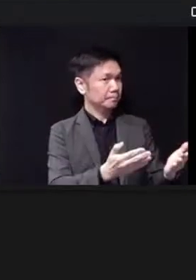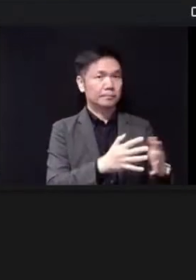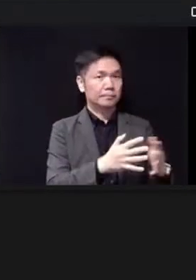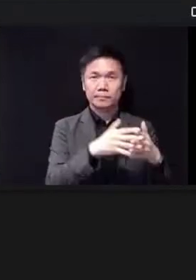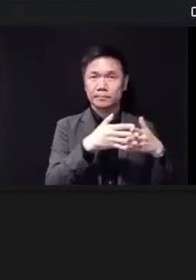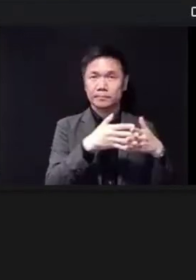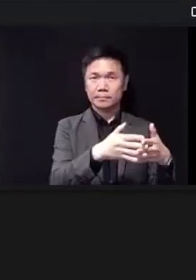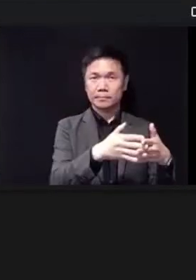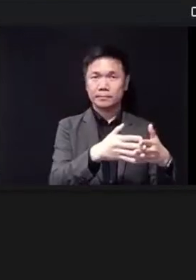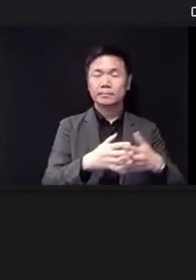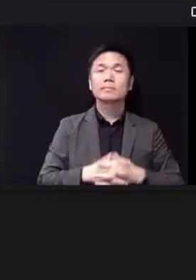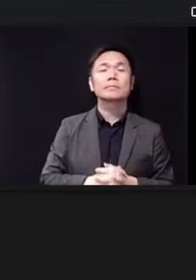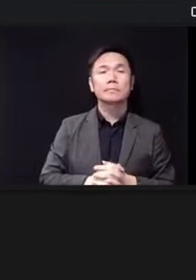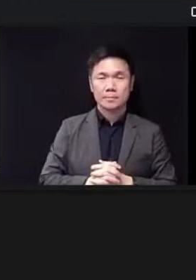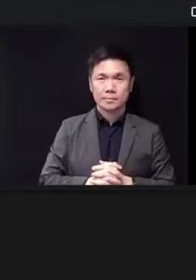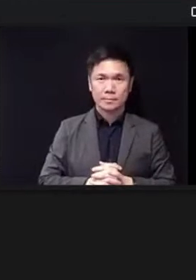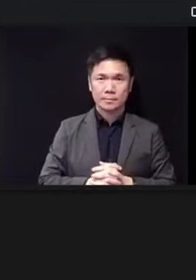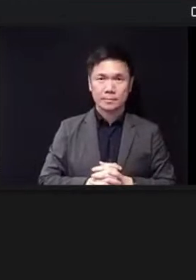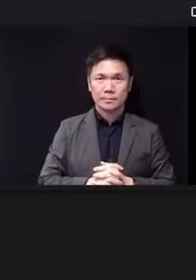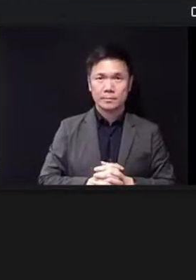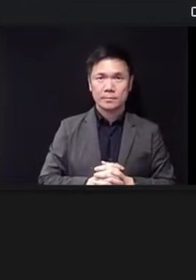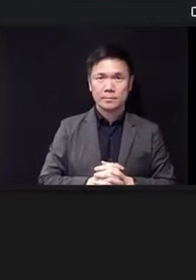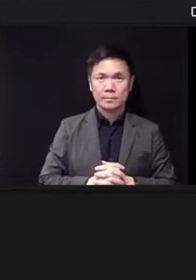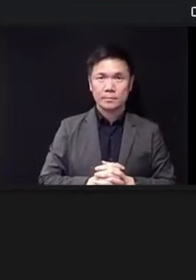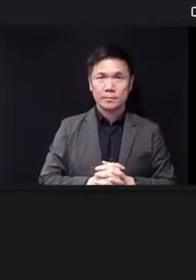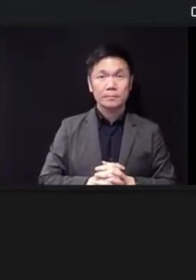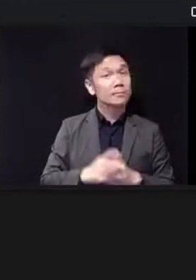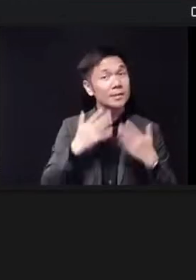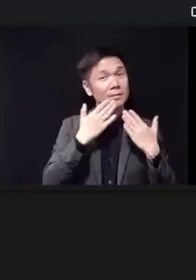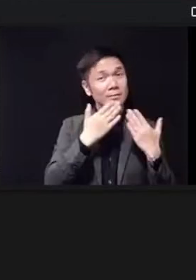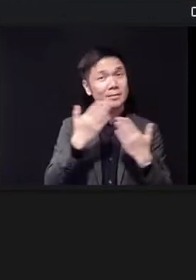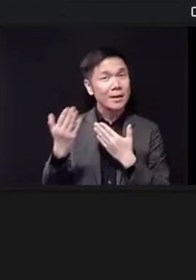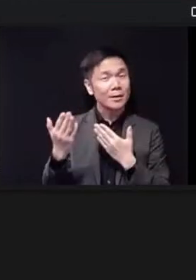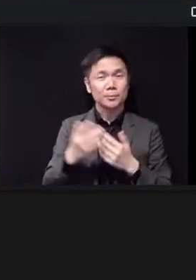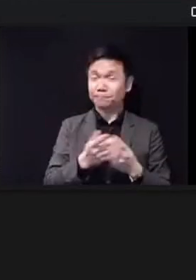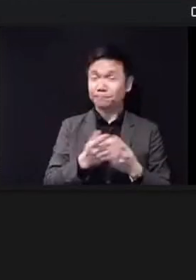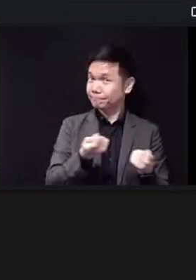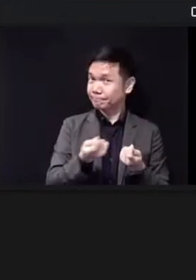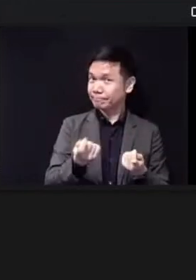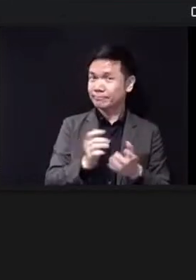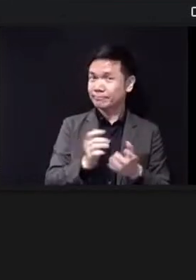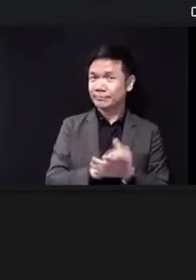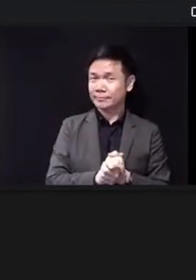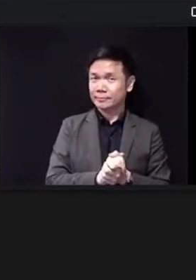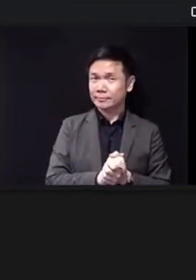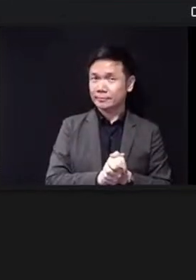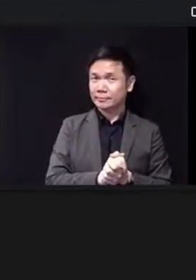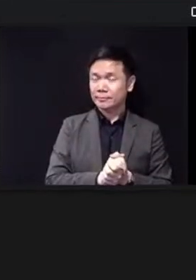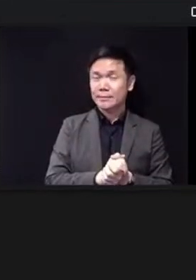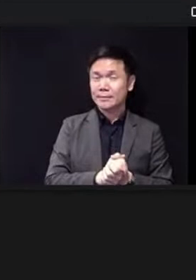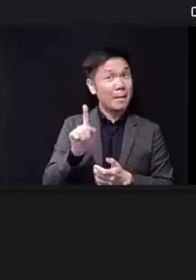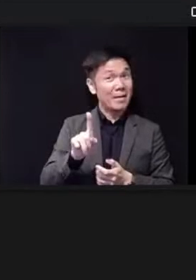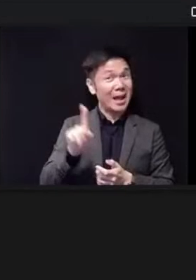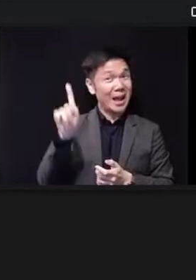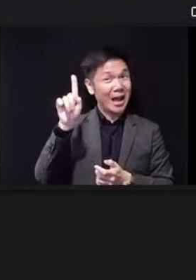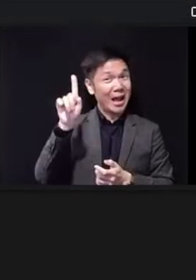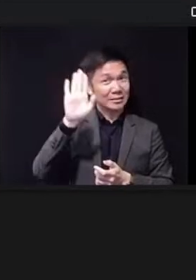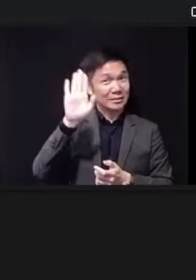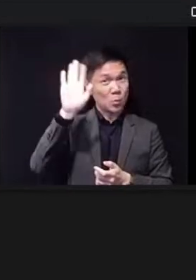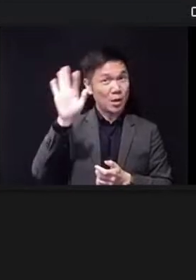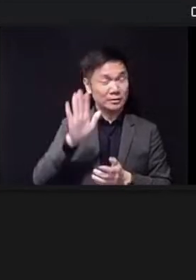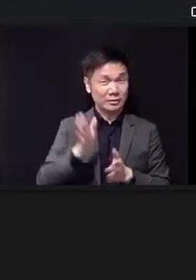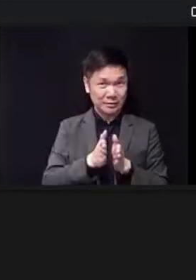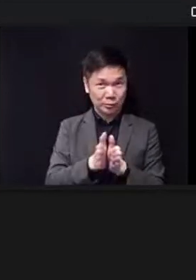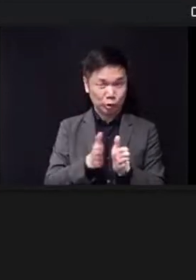the United States of America. Thank you very much, Madam Chair. Maybe just to ask a clarification, because we're